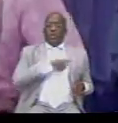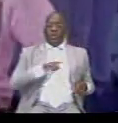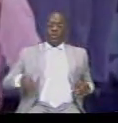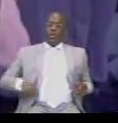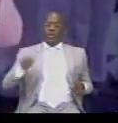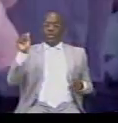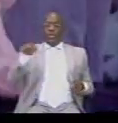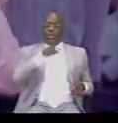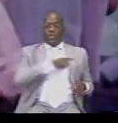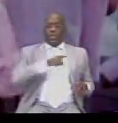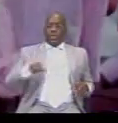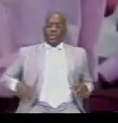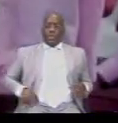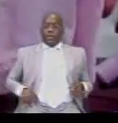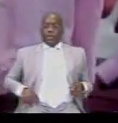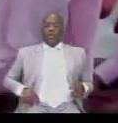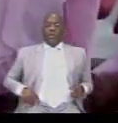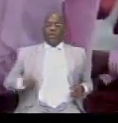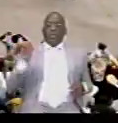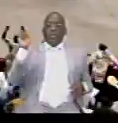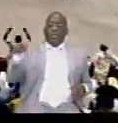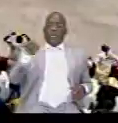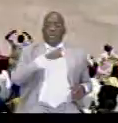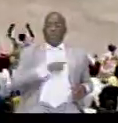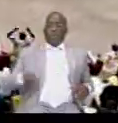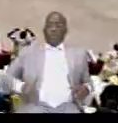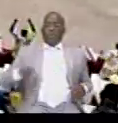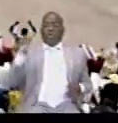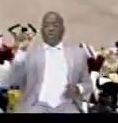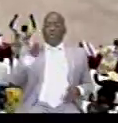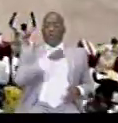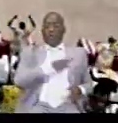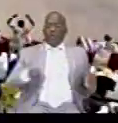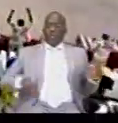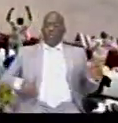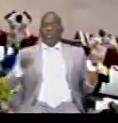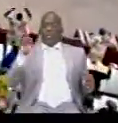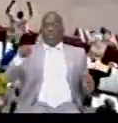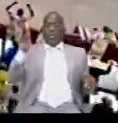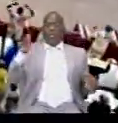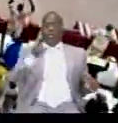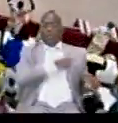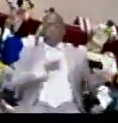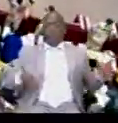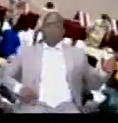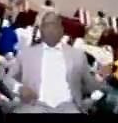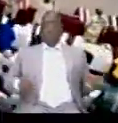Oh, yes, Lord. Yes, yes, Lord. Sing, yes, Lord. Yes, Lord. Yes, Lord. Yes, Lord.